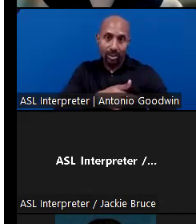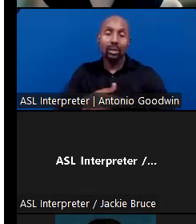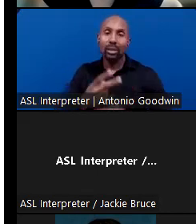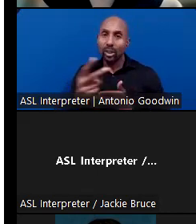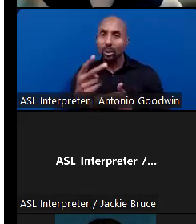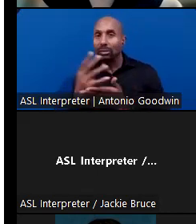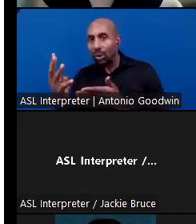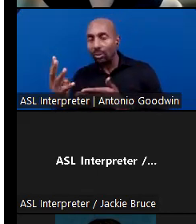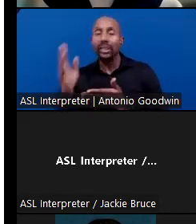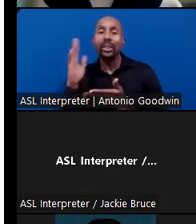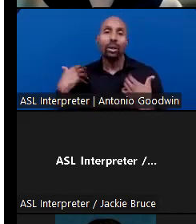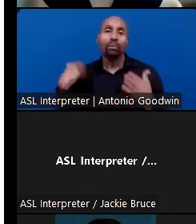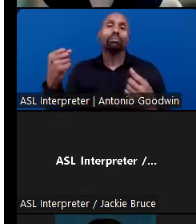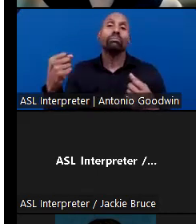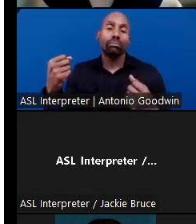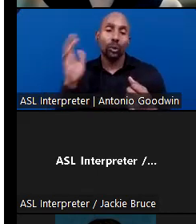weeks.